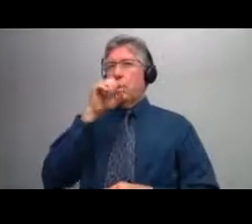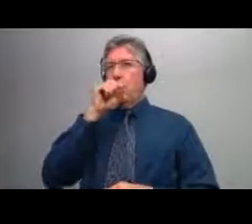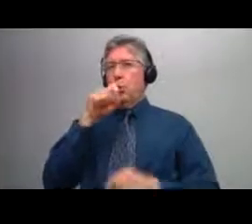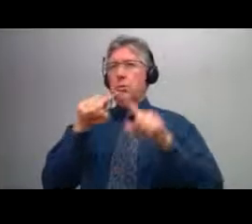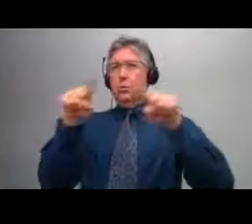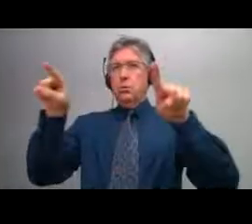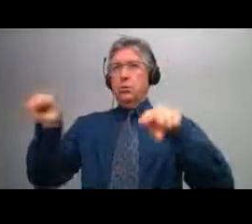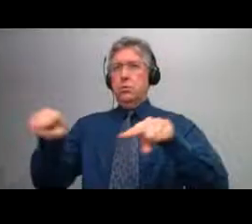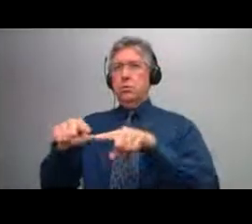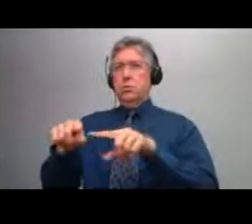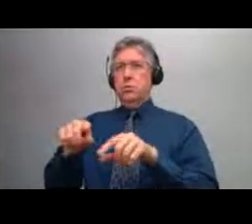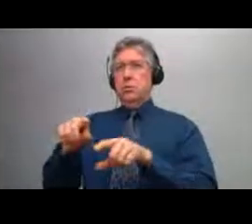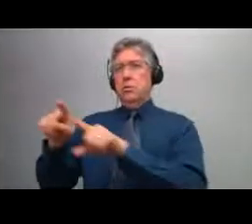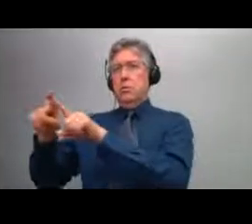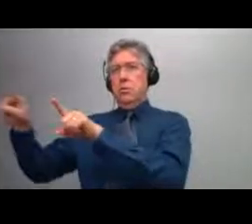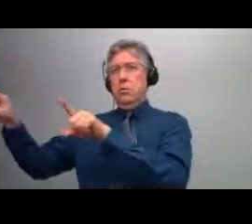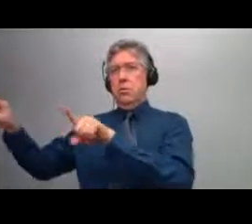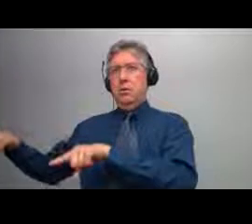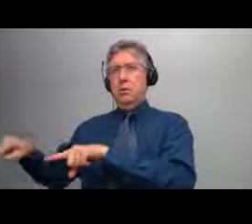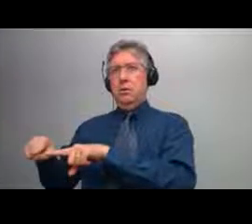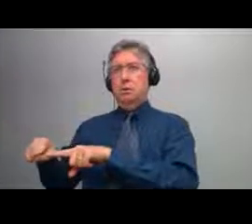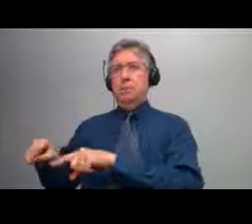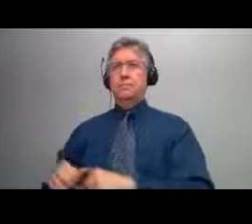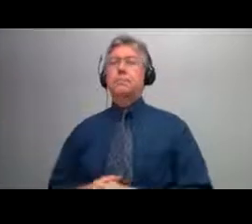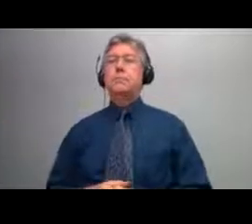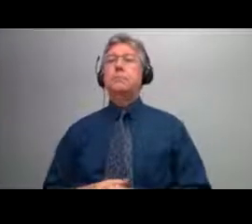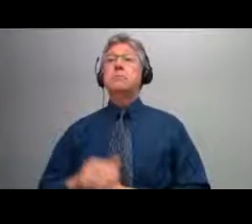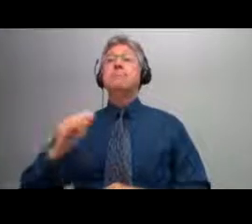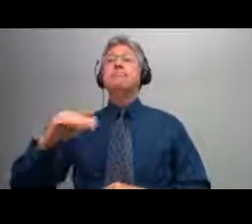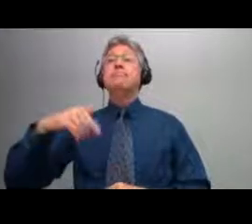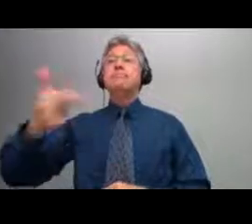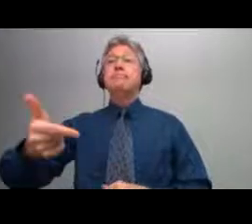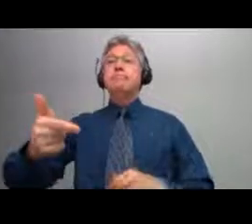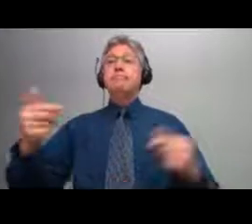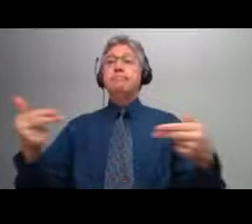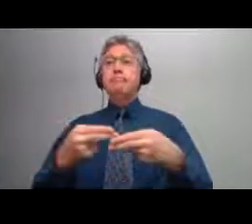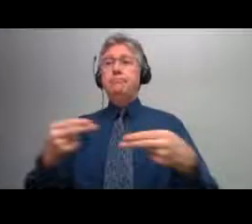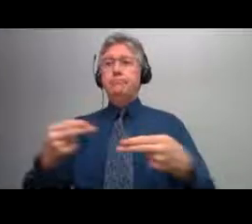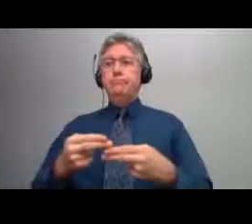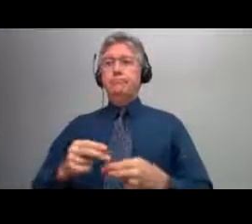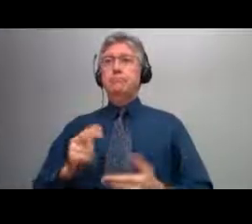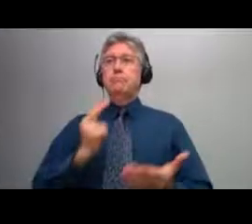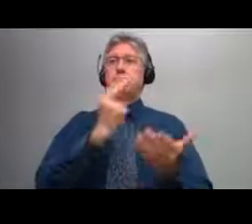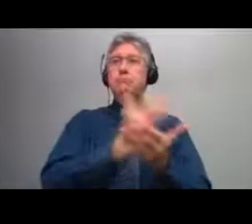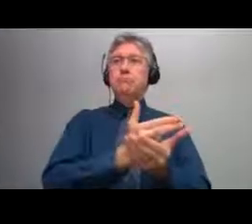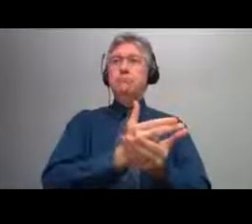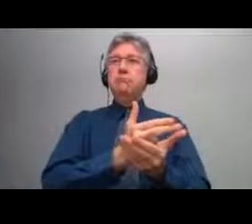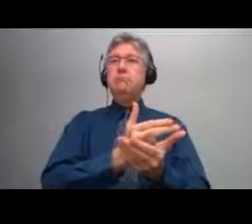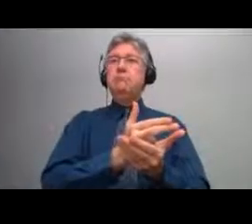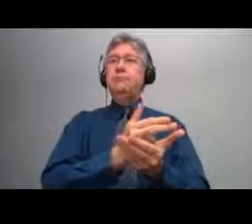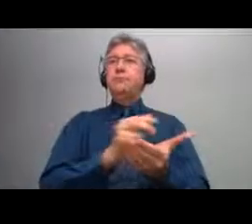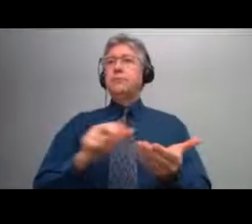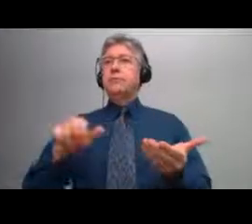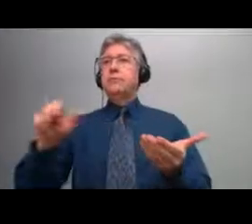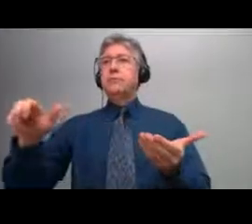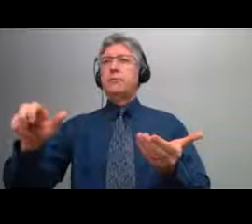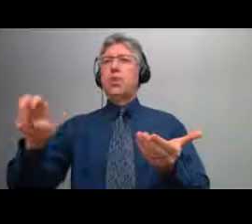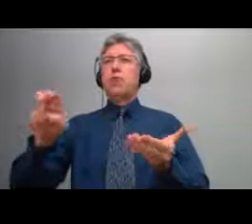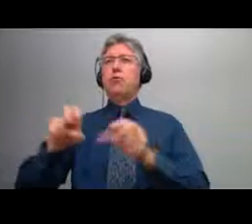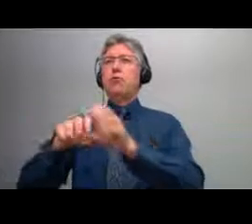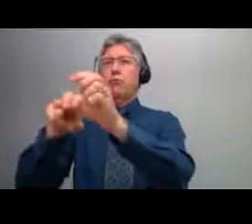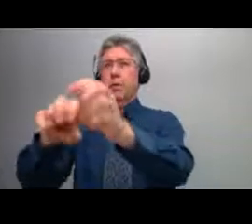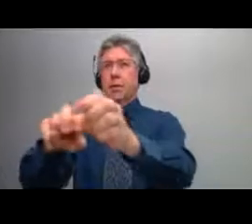graphic. On the next slide are the changes to the park and ride facilities. There is no